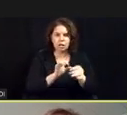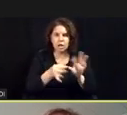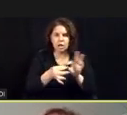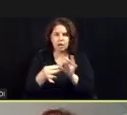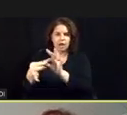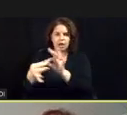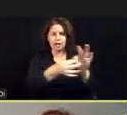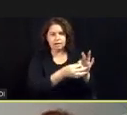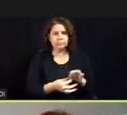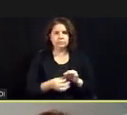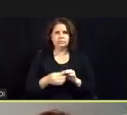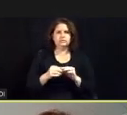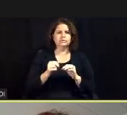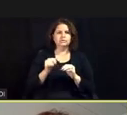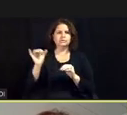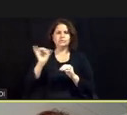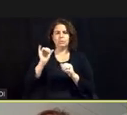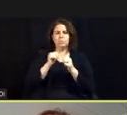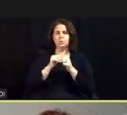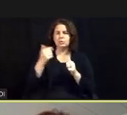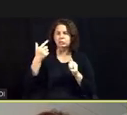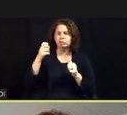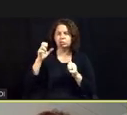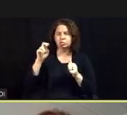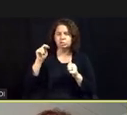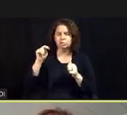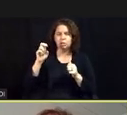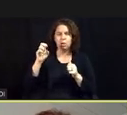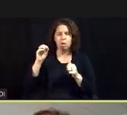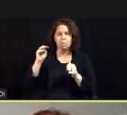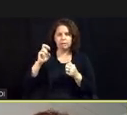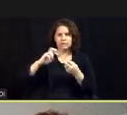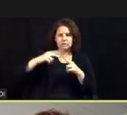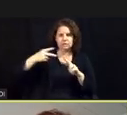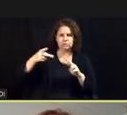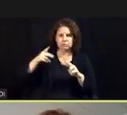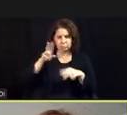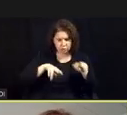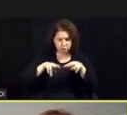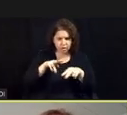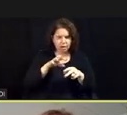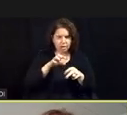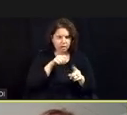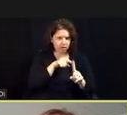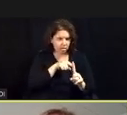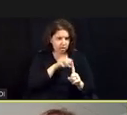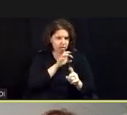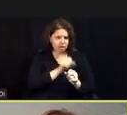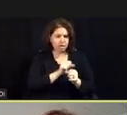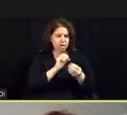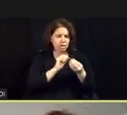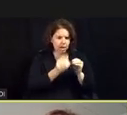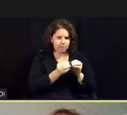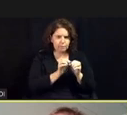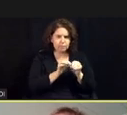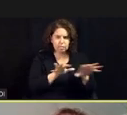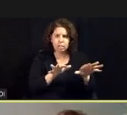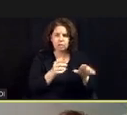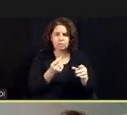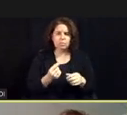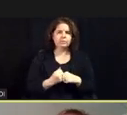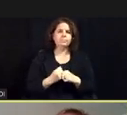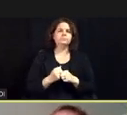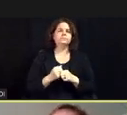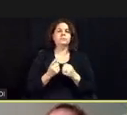clonal type that can actually identify small clusters of transmission, working with UCSF on that. And then finally, the Centers for Disease Control